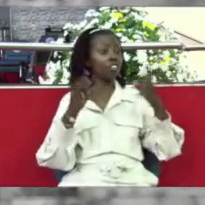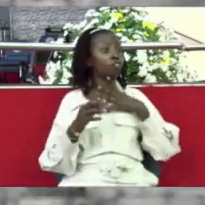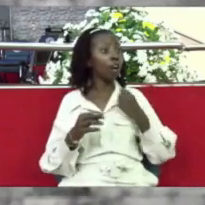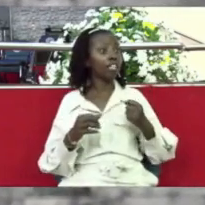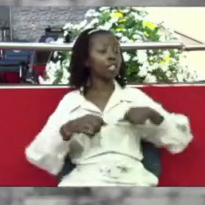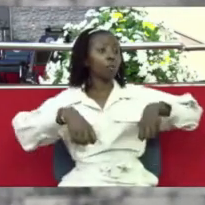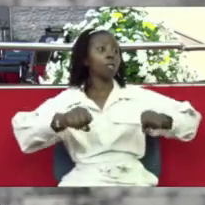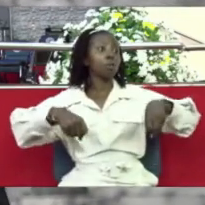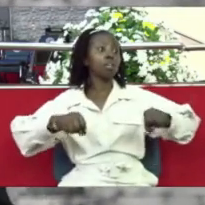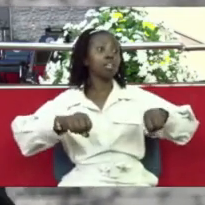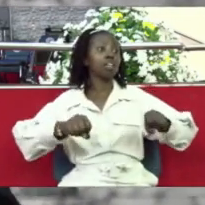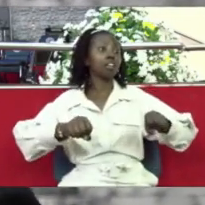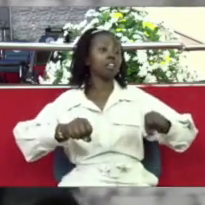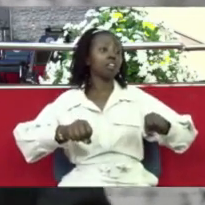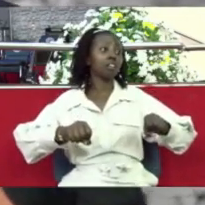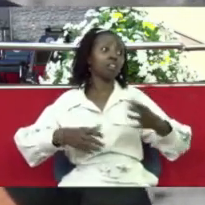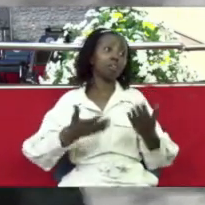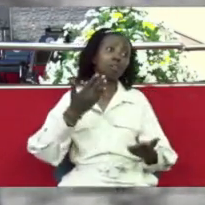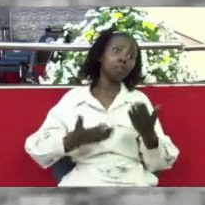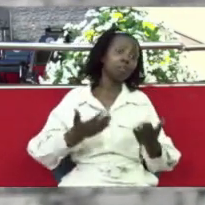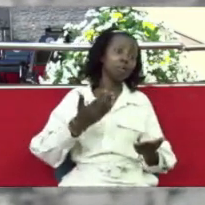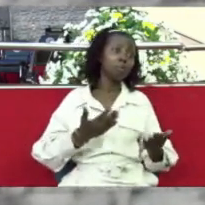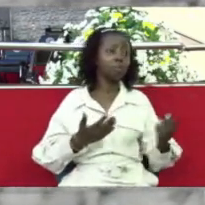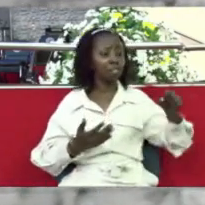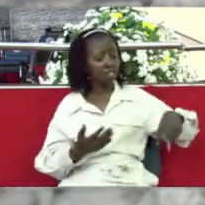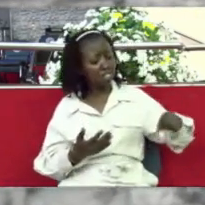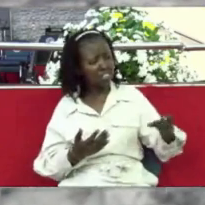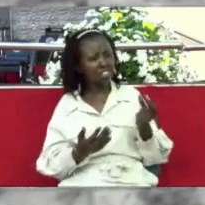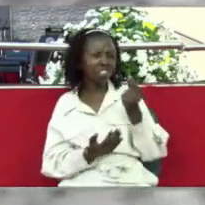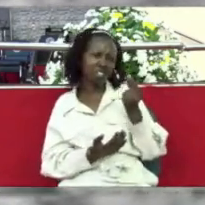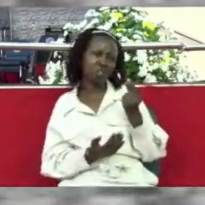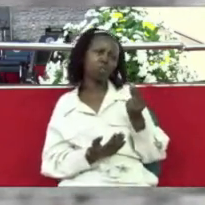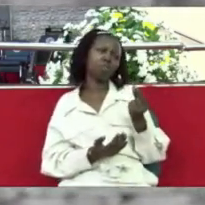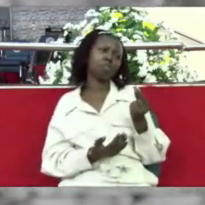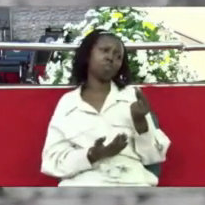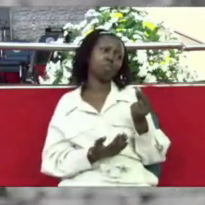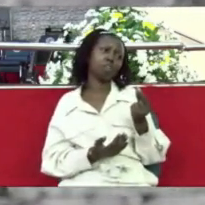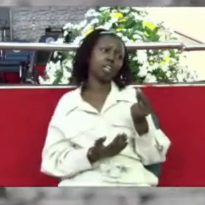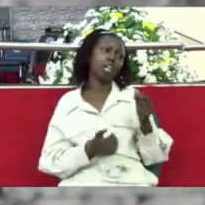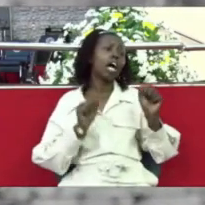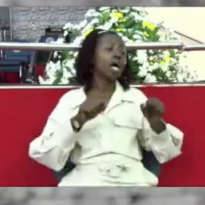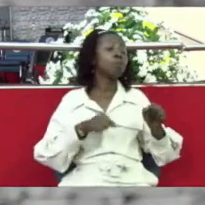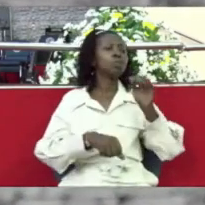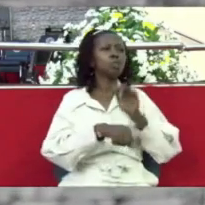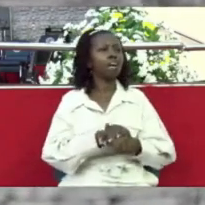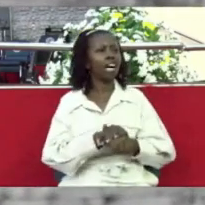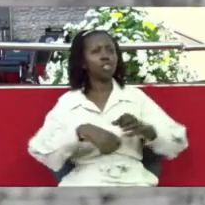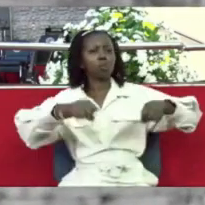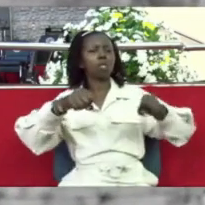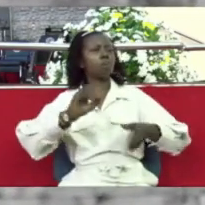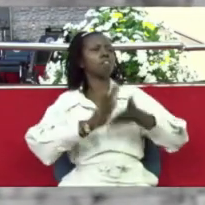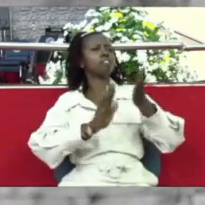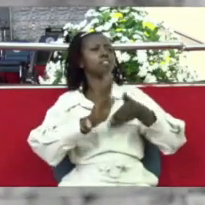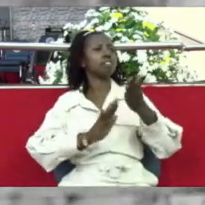boda, you can probably sow less seed and get your boda quicker.